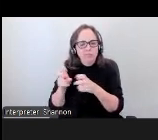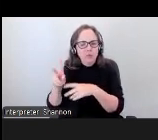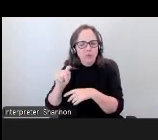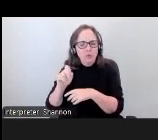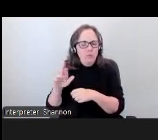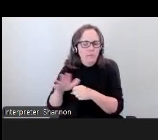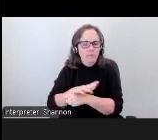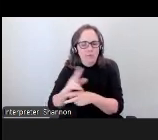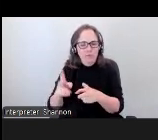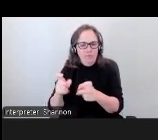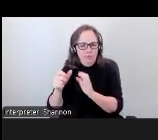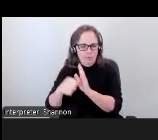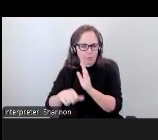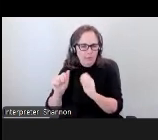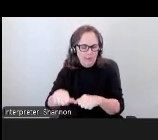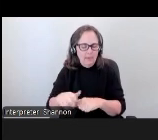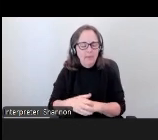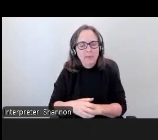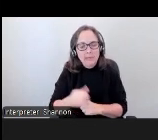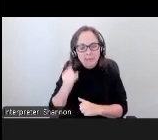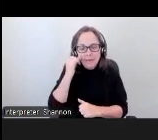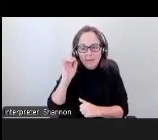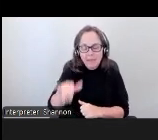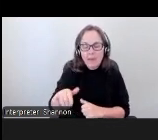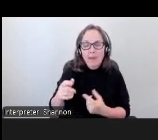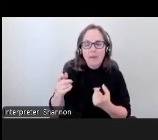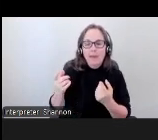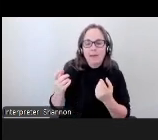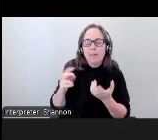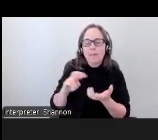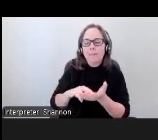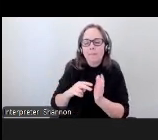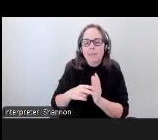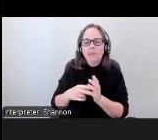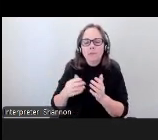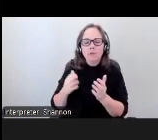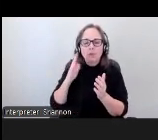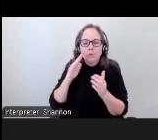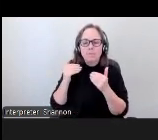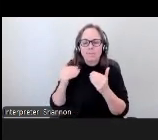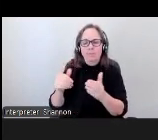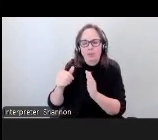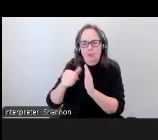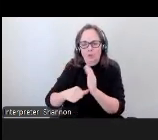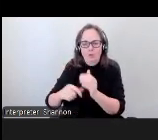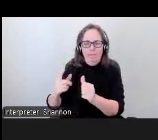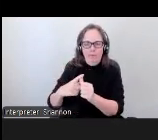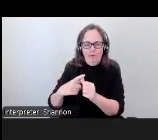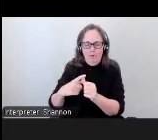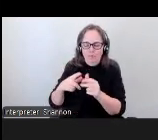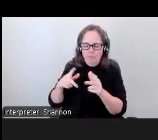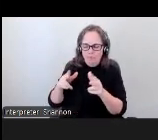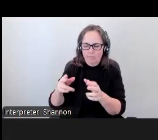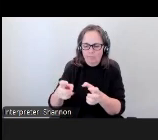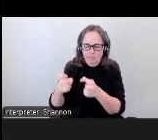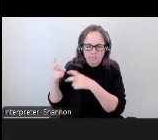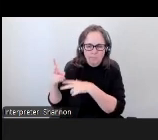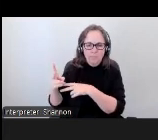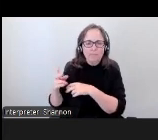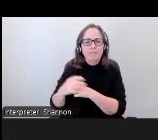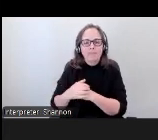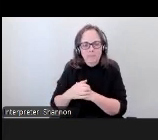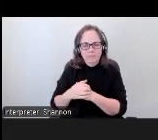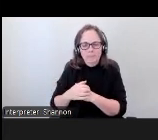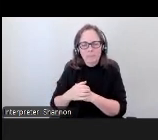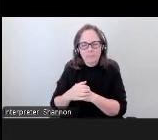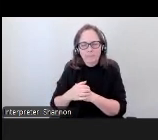with surgery. If that's the case, then you go ahead with surgery first. You get surgery, and